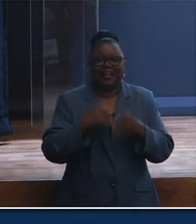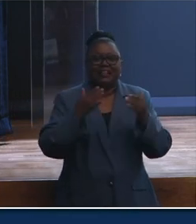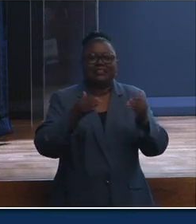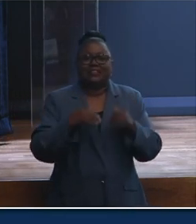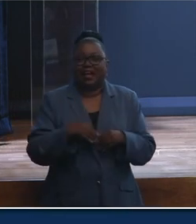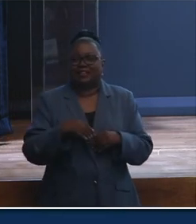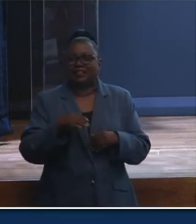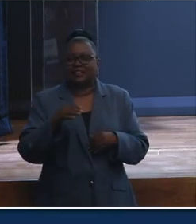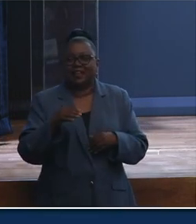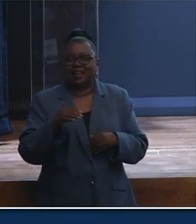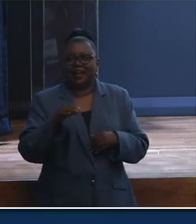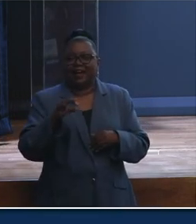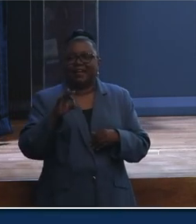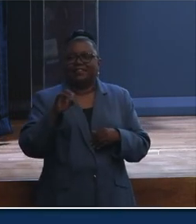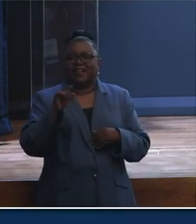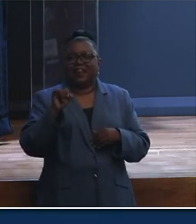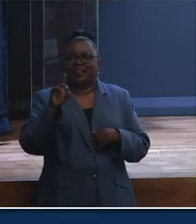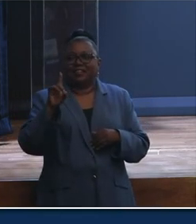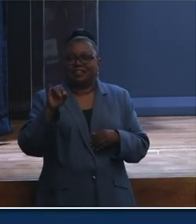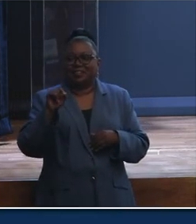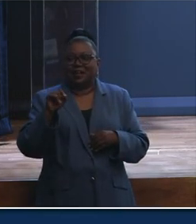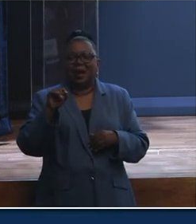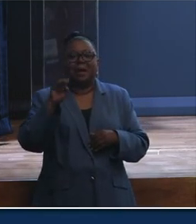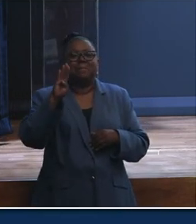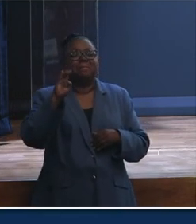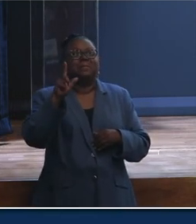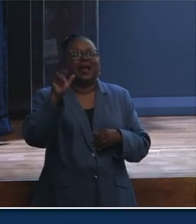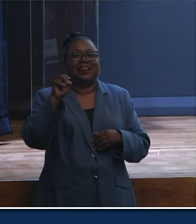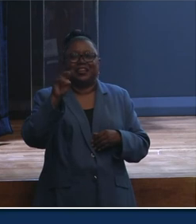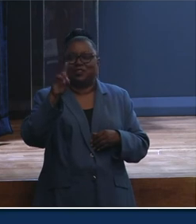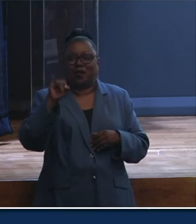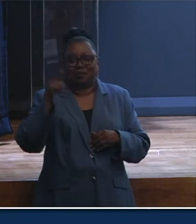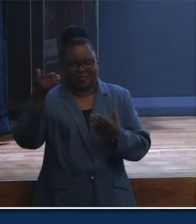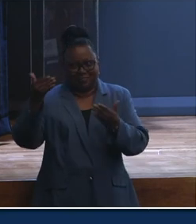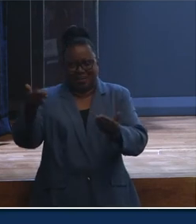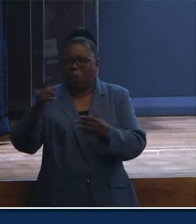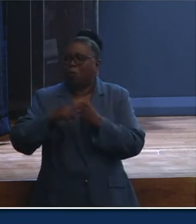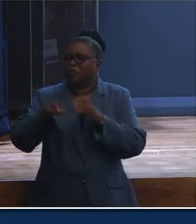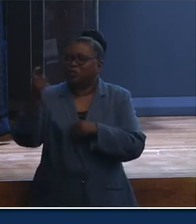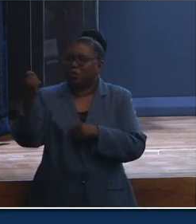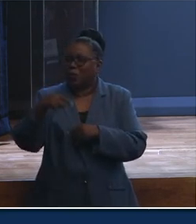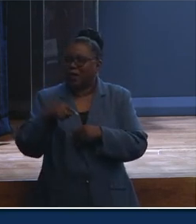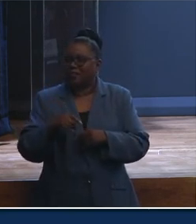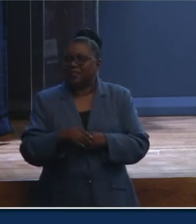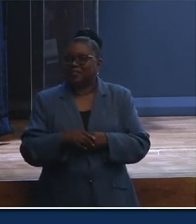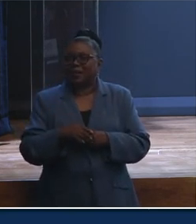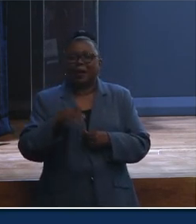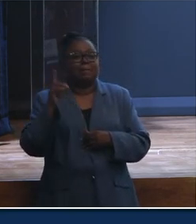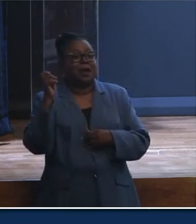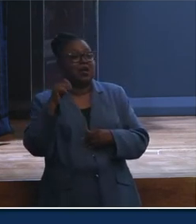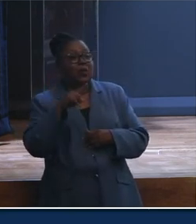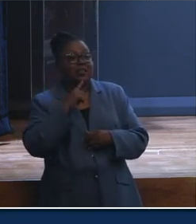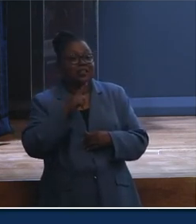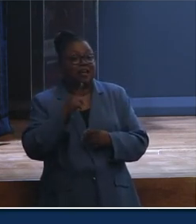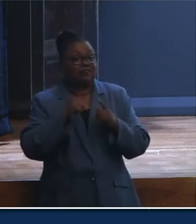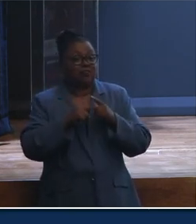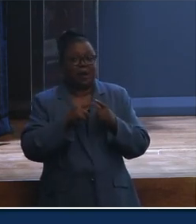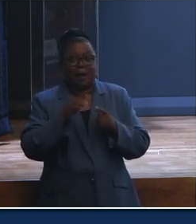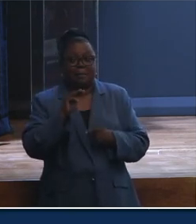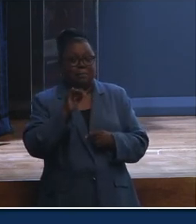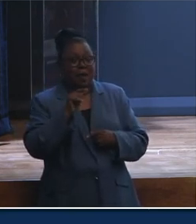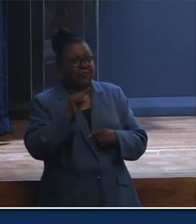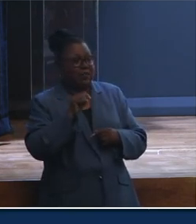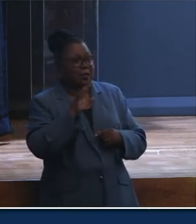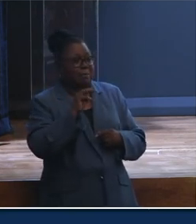Next up is Belen Doss. Balen Doss. Balen Doss. Here you go, Balen. What's your question? Okay, my question is for Muffet